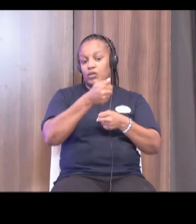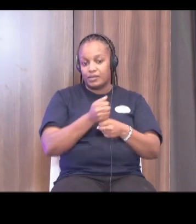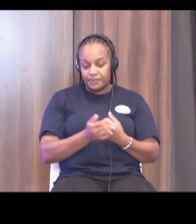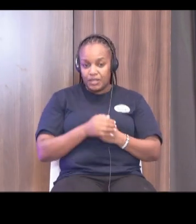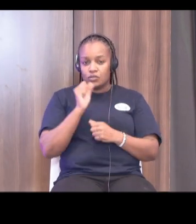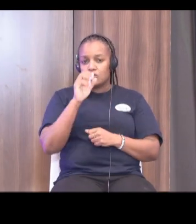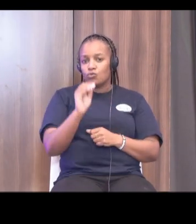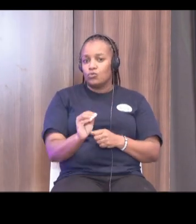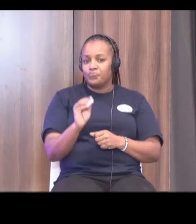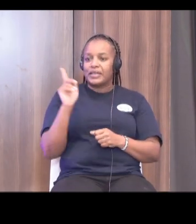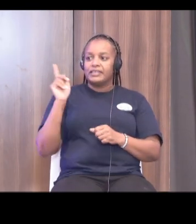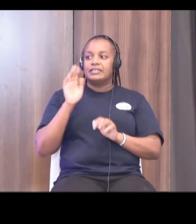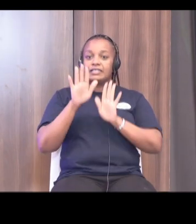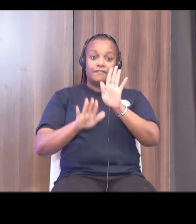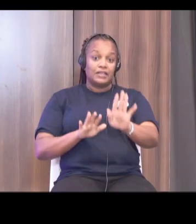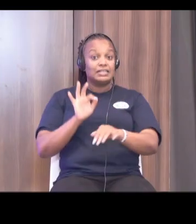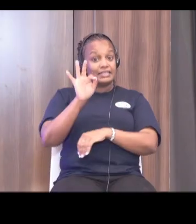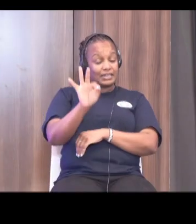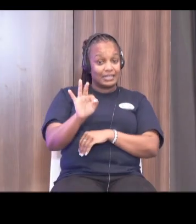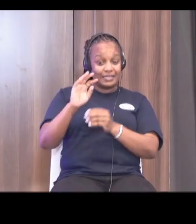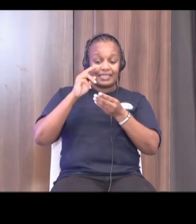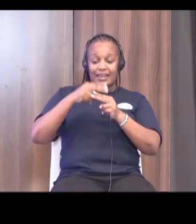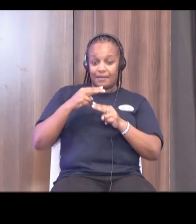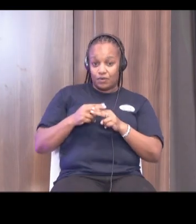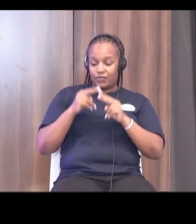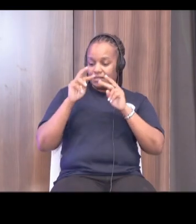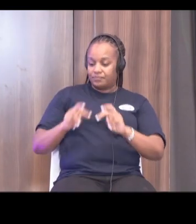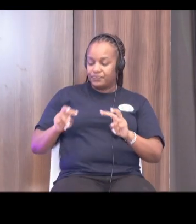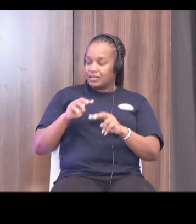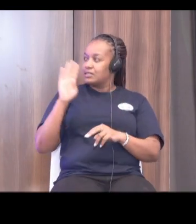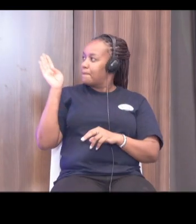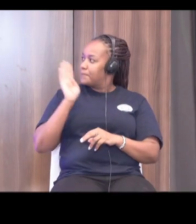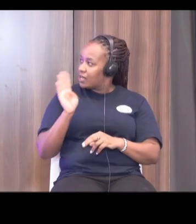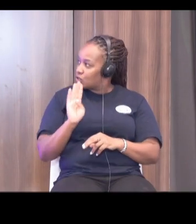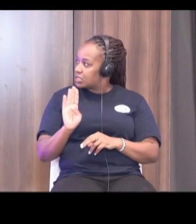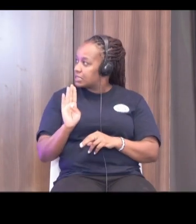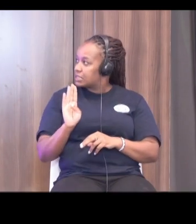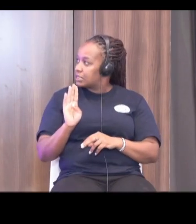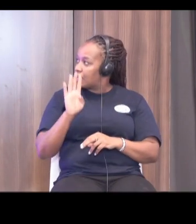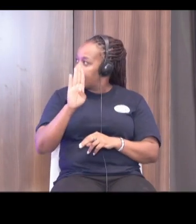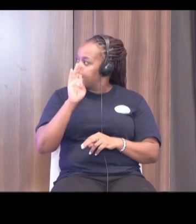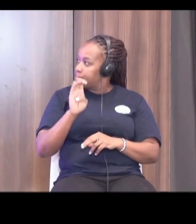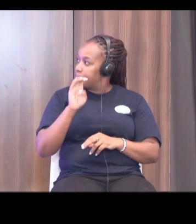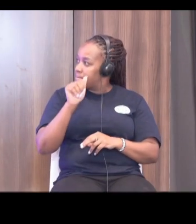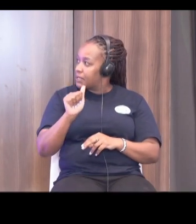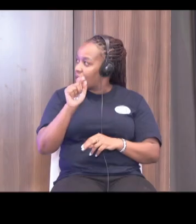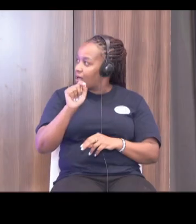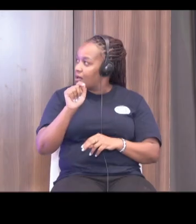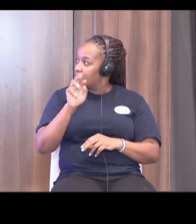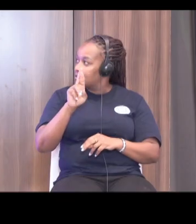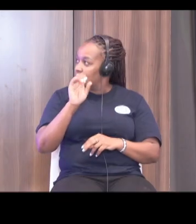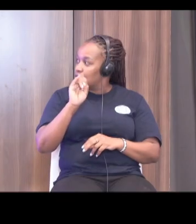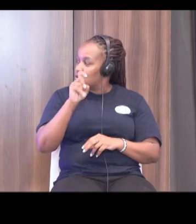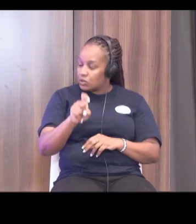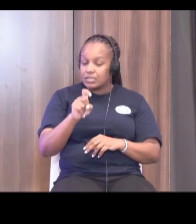So here's our phase 3. The name of the study is Beatrix. In Pfizer, in case you don't know, we like to name our studies after